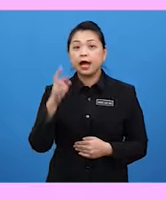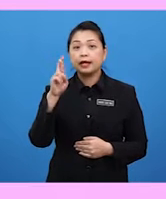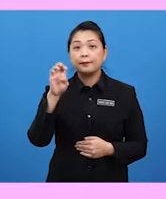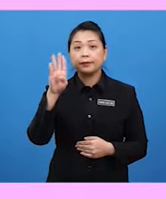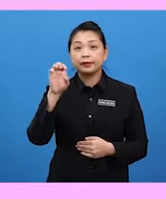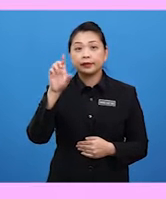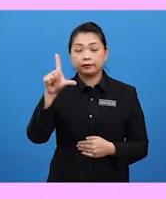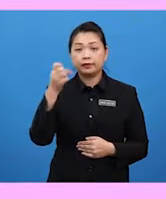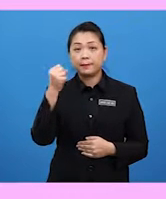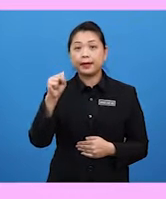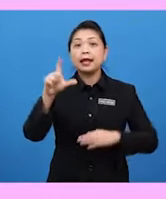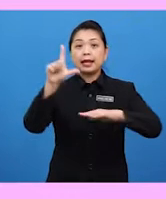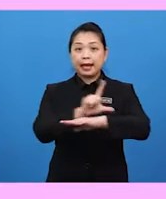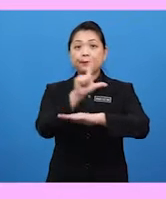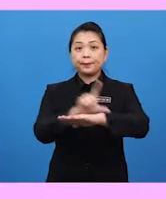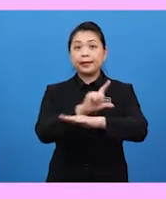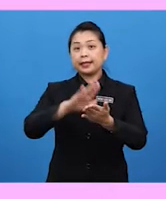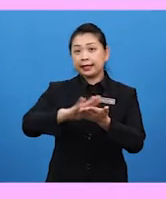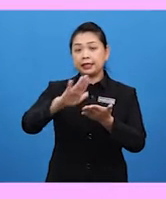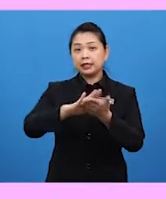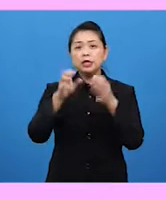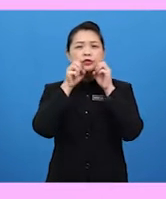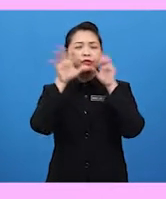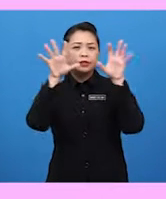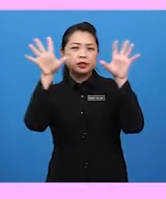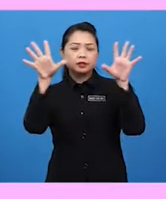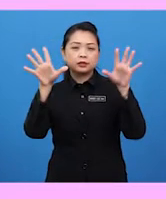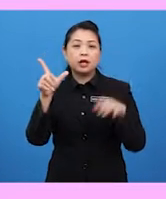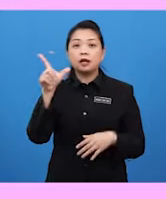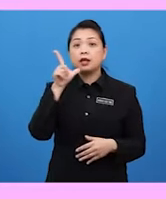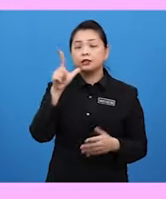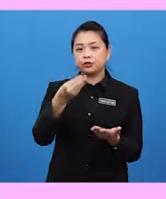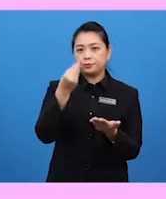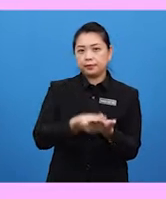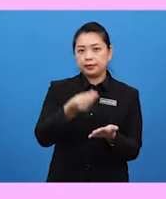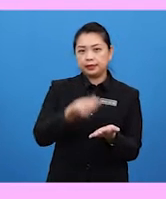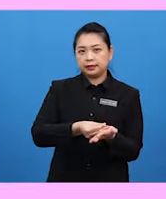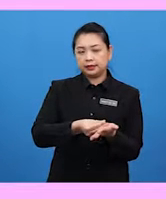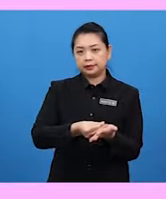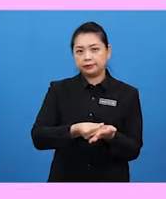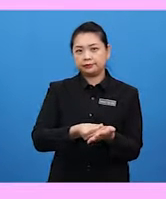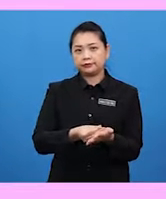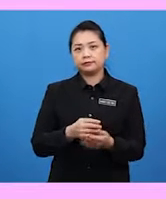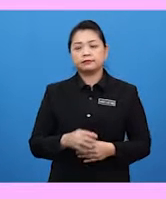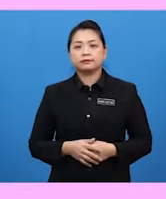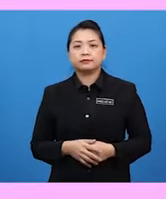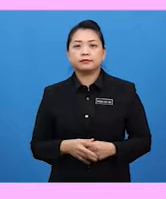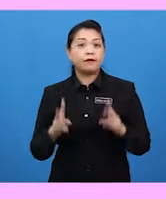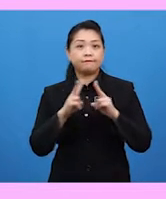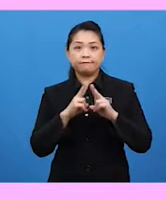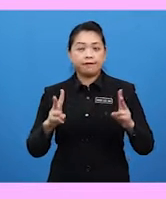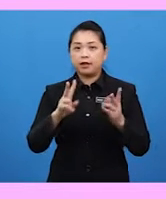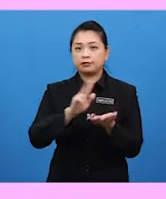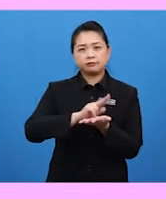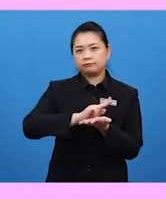lamb, glee, shrieking, luncheon money, very